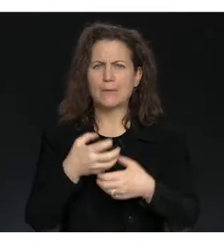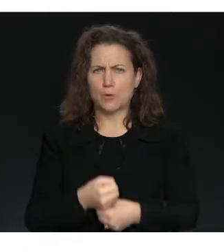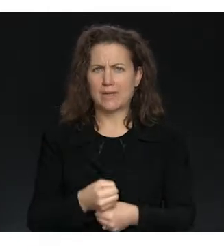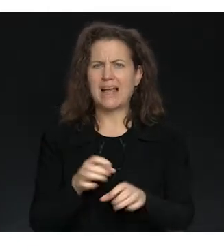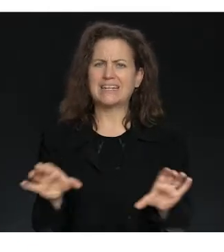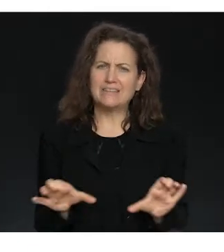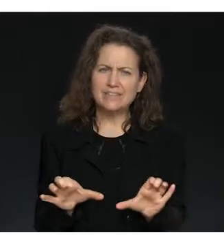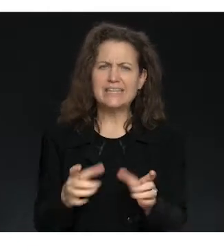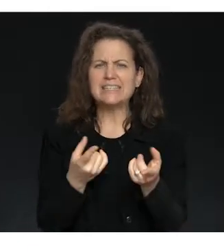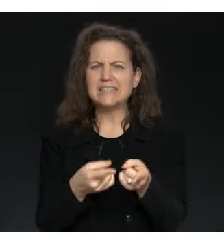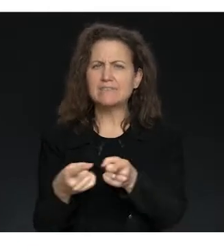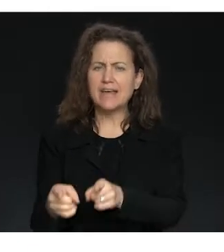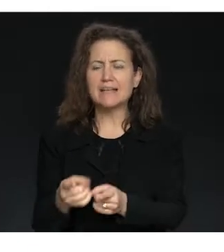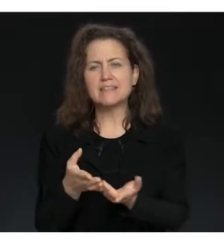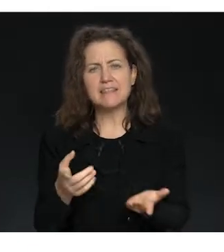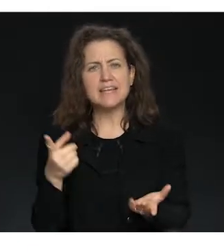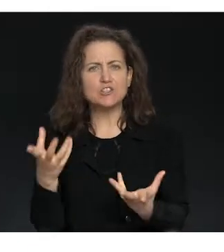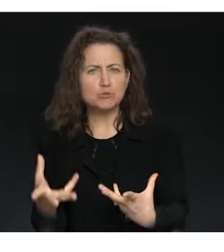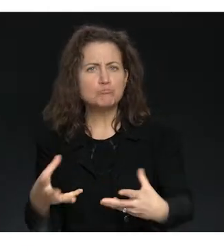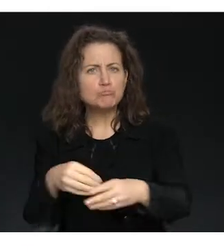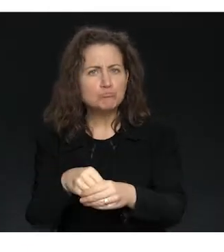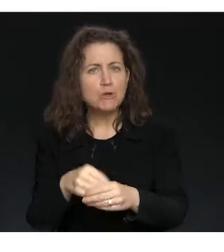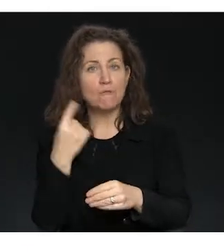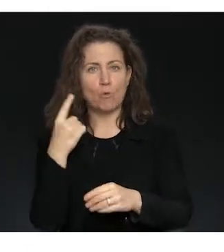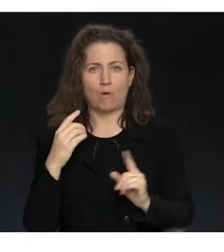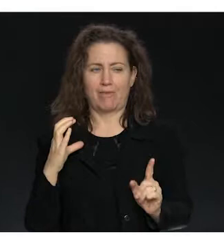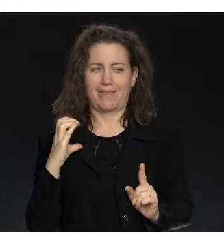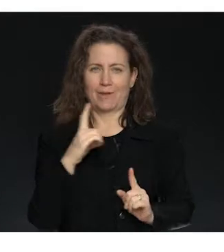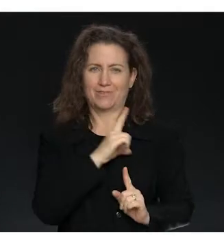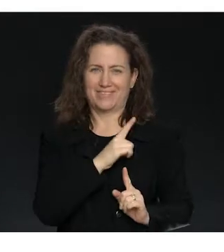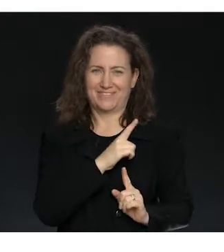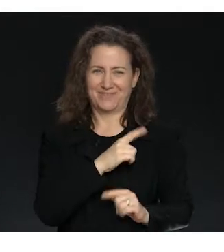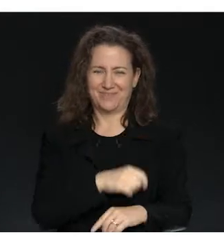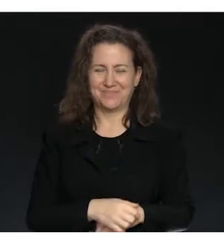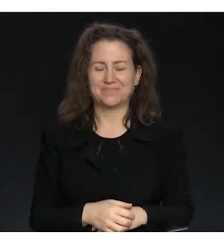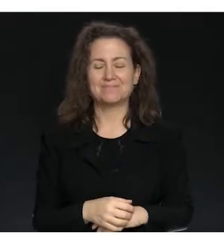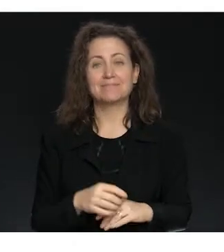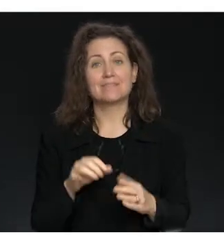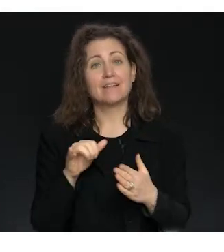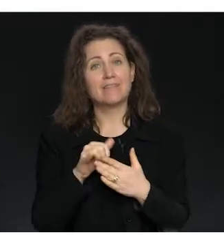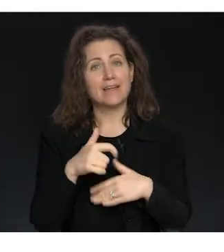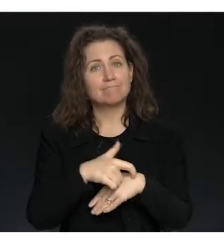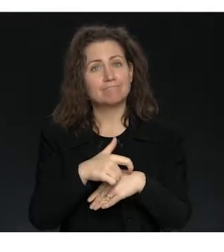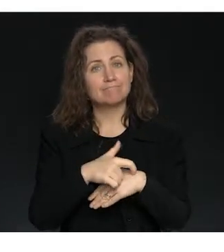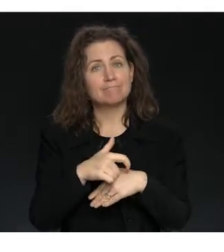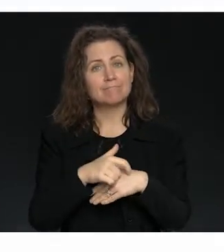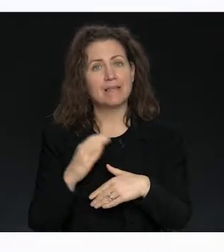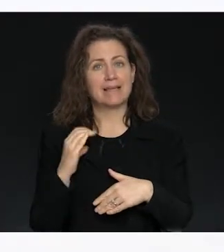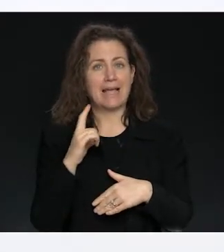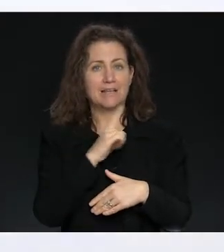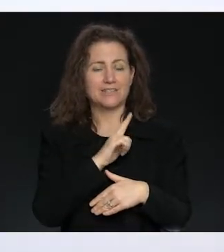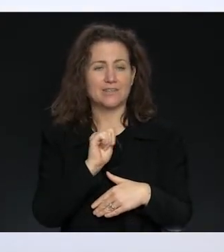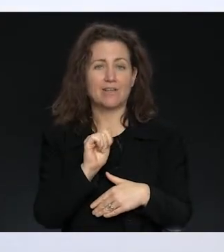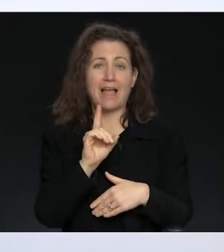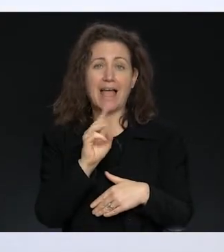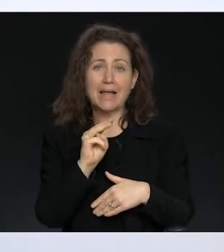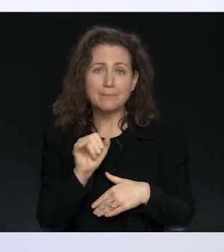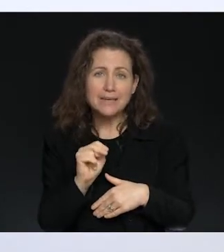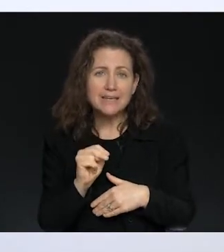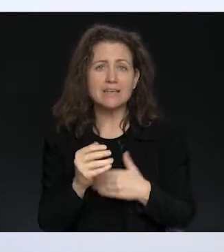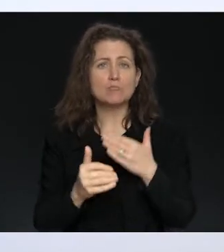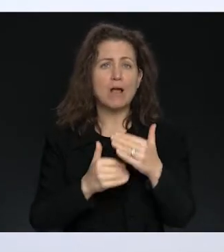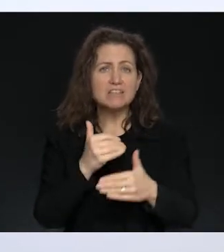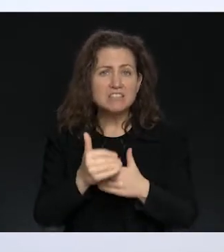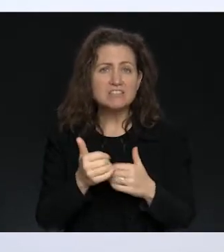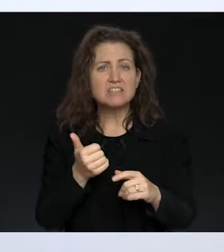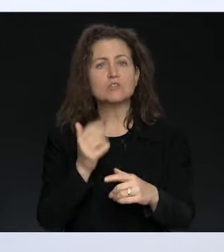participated in on behalf of the council. At this point, council administration and processes will be discussed. Also,